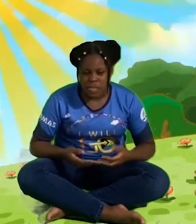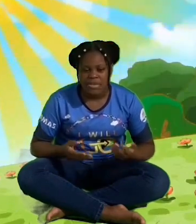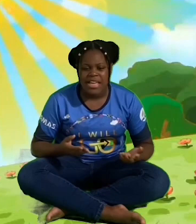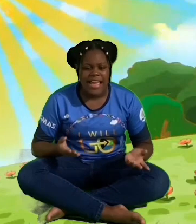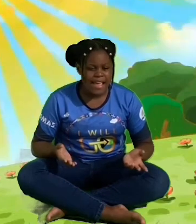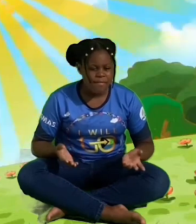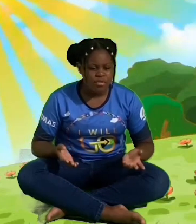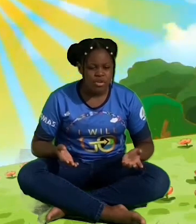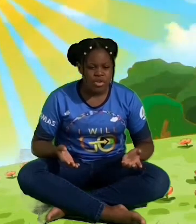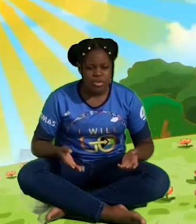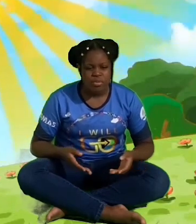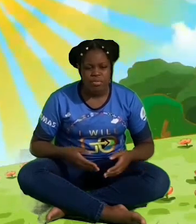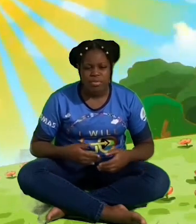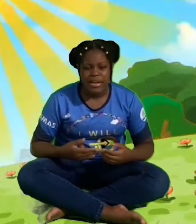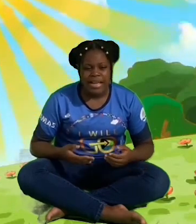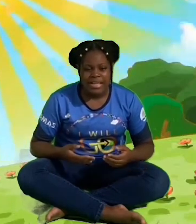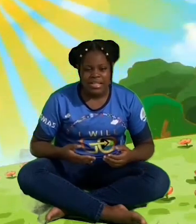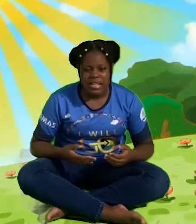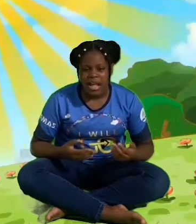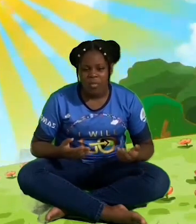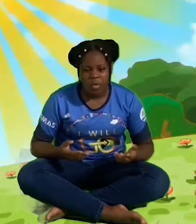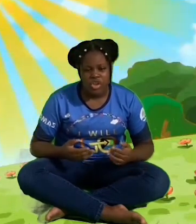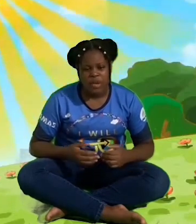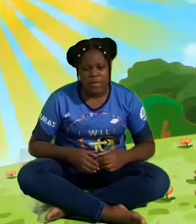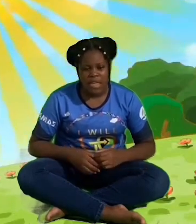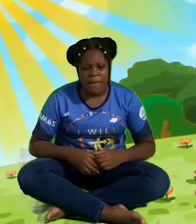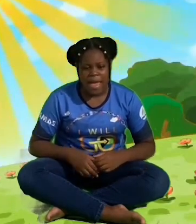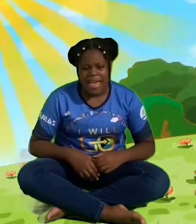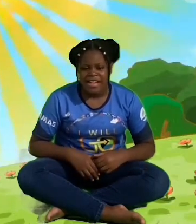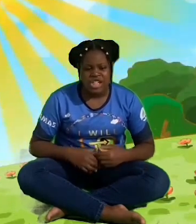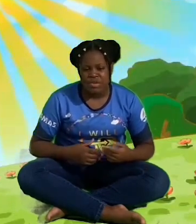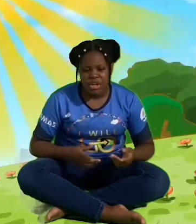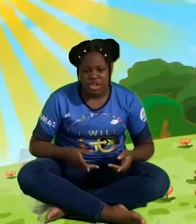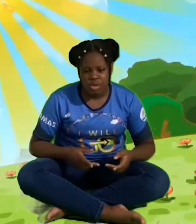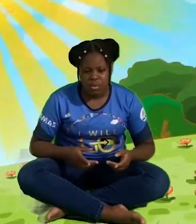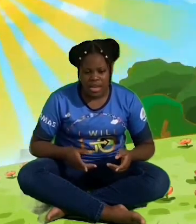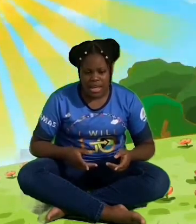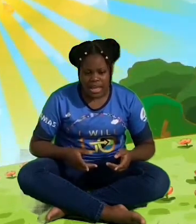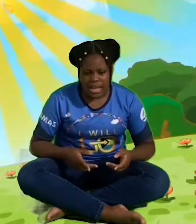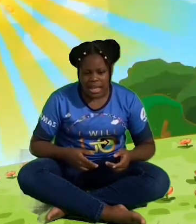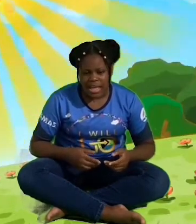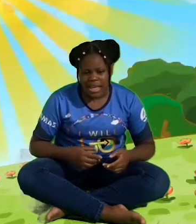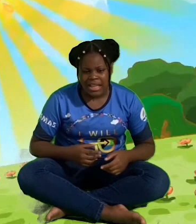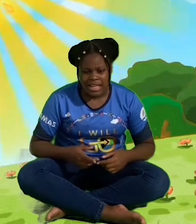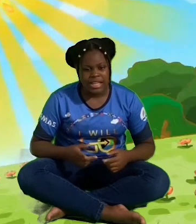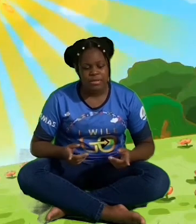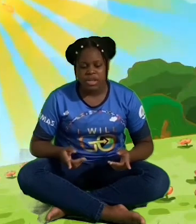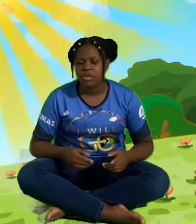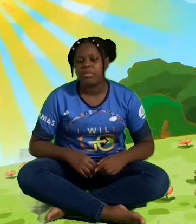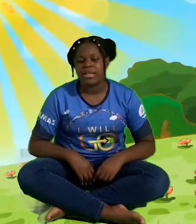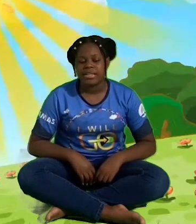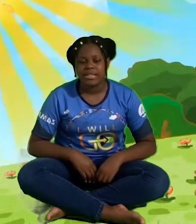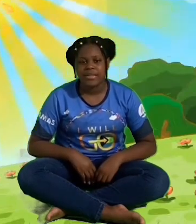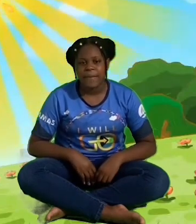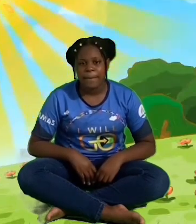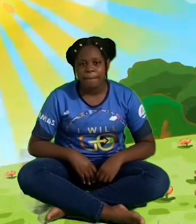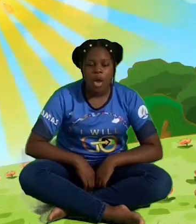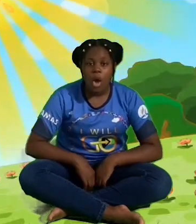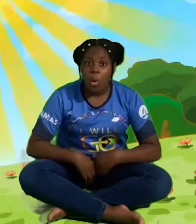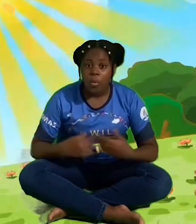wanted to be able to praise and worship him in a special way, in a special